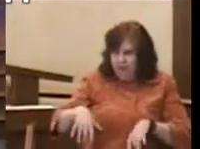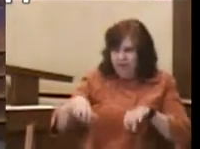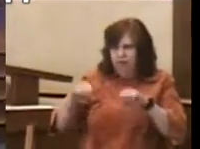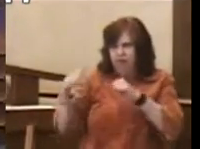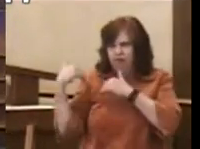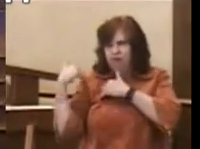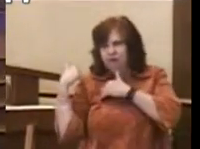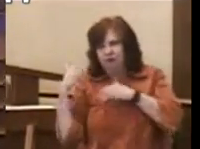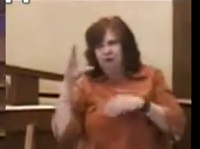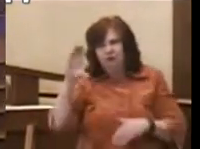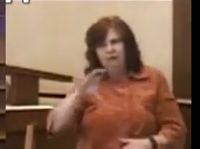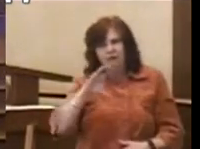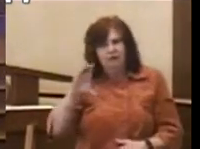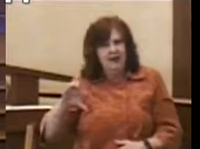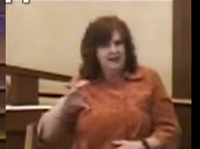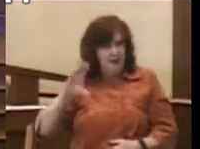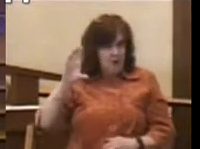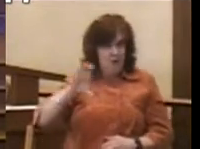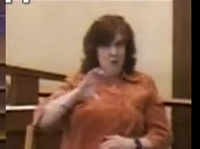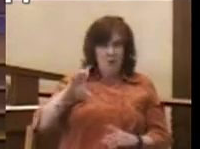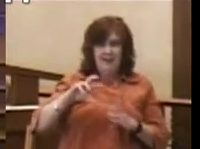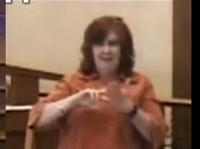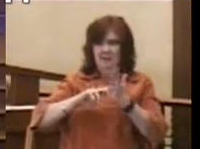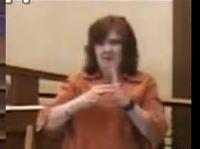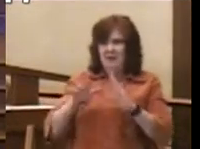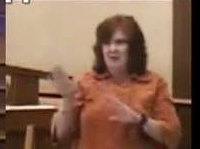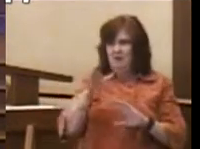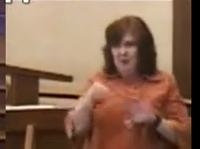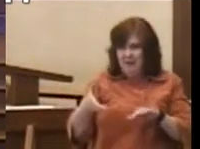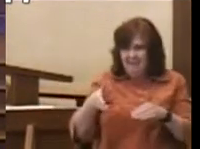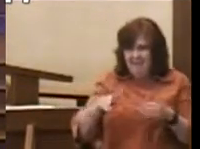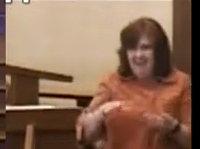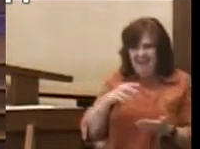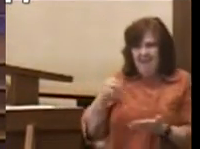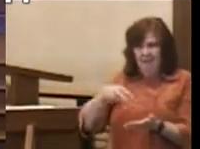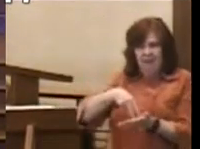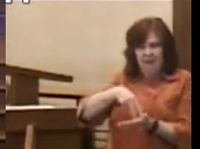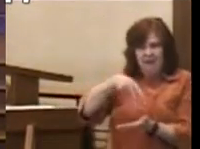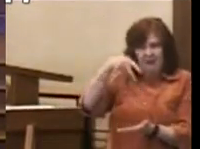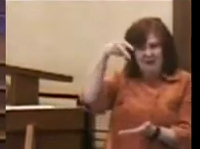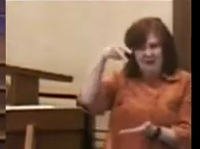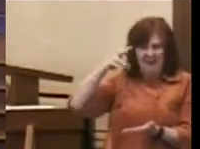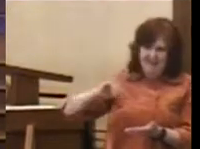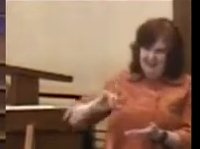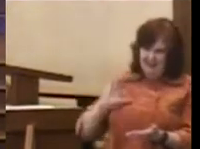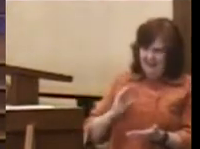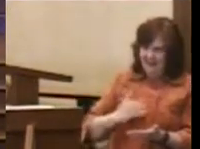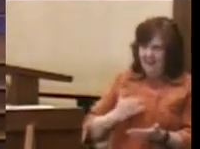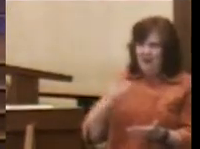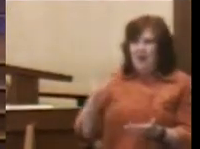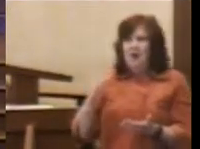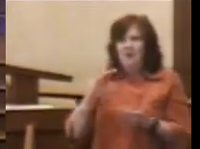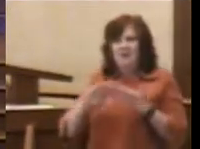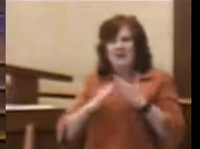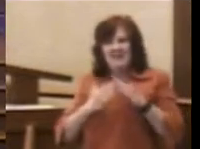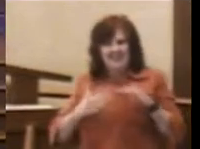given this cross, which is your death, but is also your resurrection. And this is our great peace. So it is in the name of